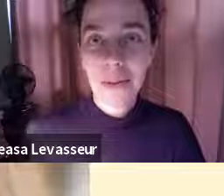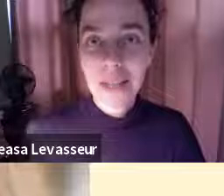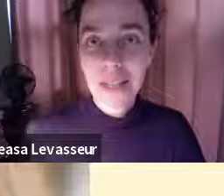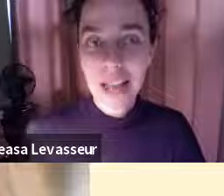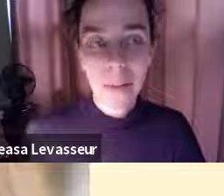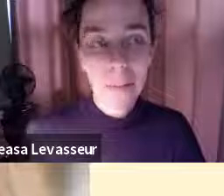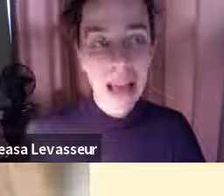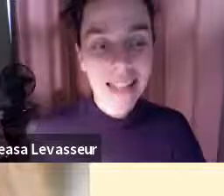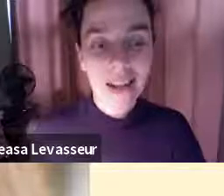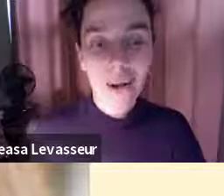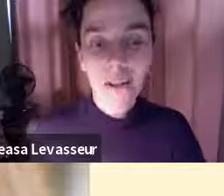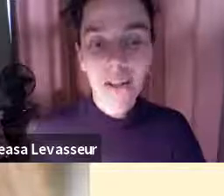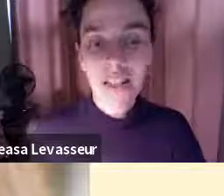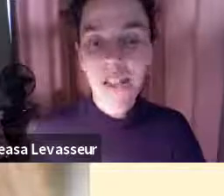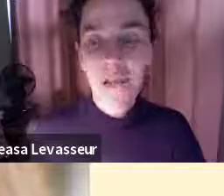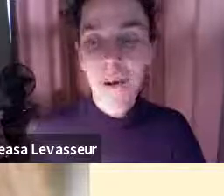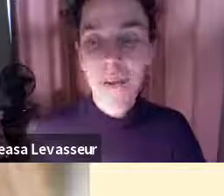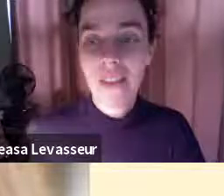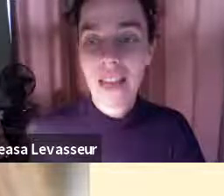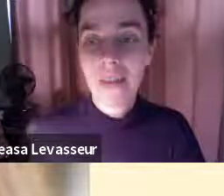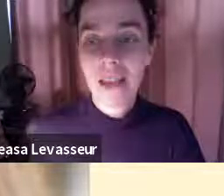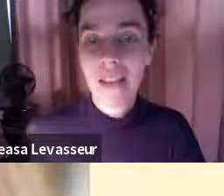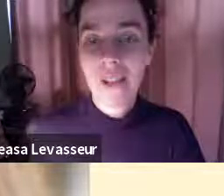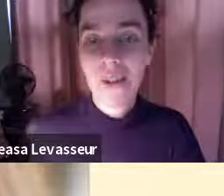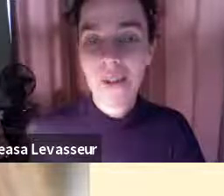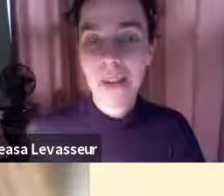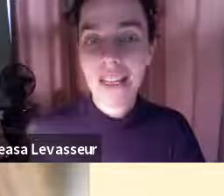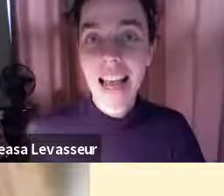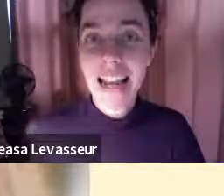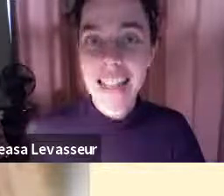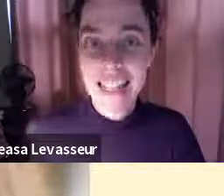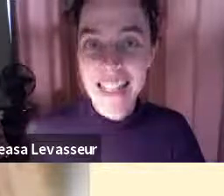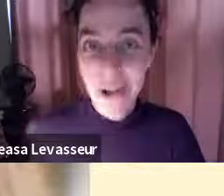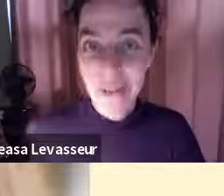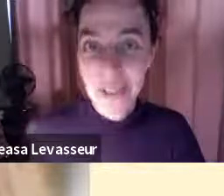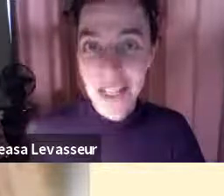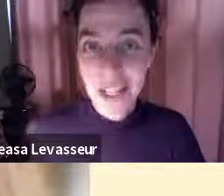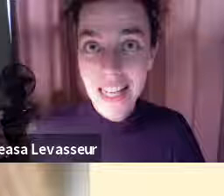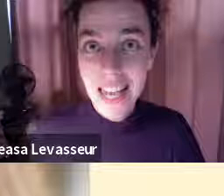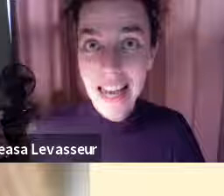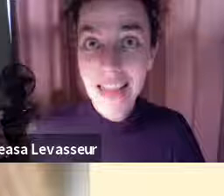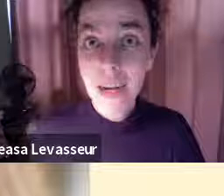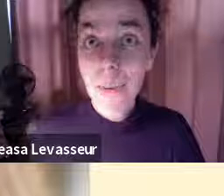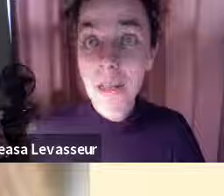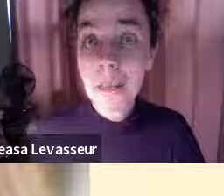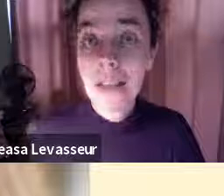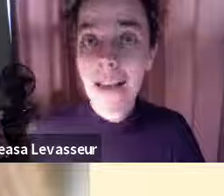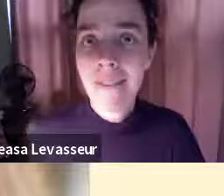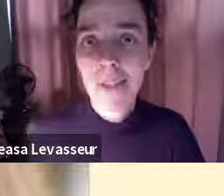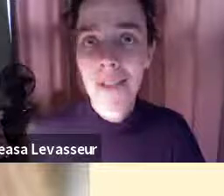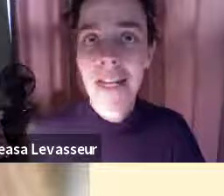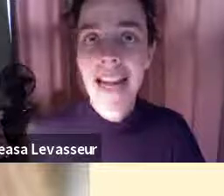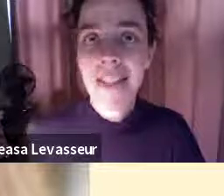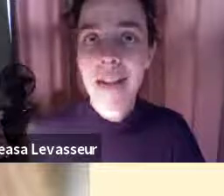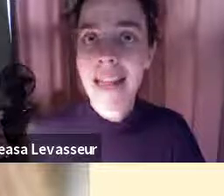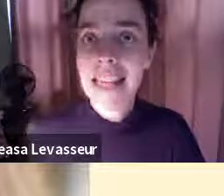Crandall Rogers, I will pass it over to both of them to guide us in this conversation today. There will be a live